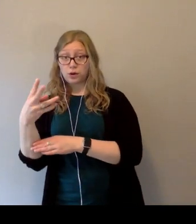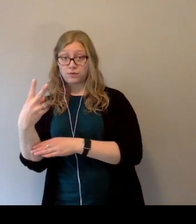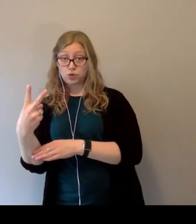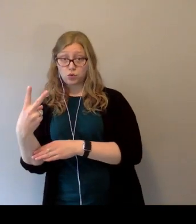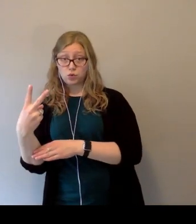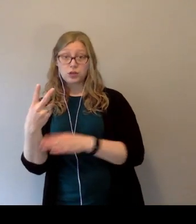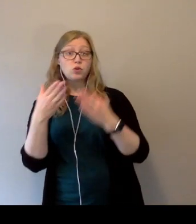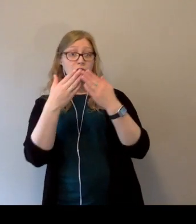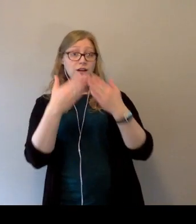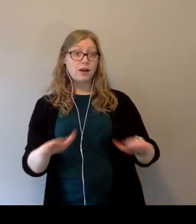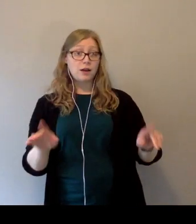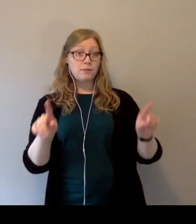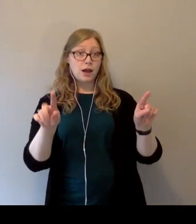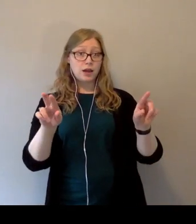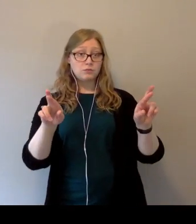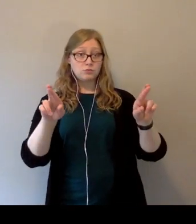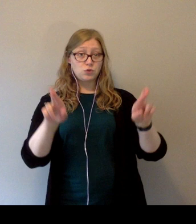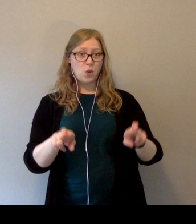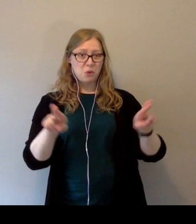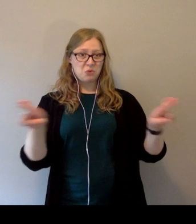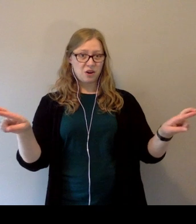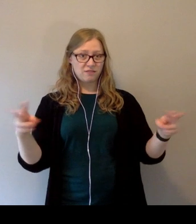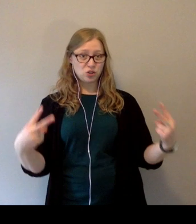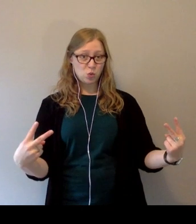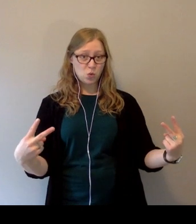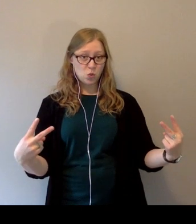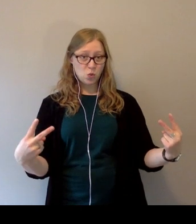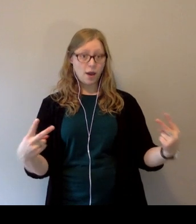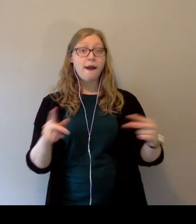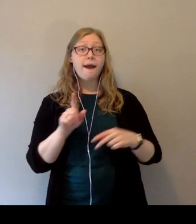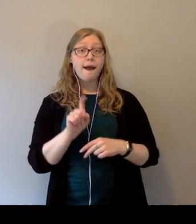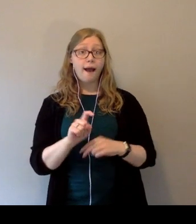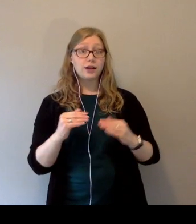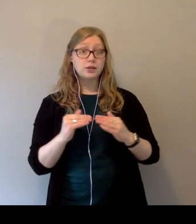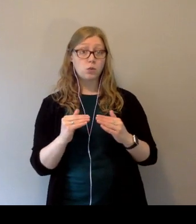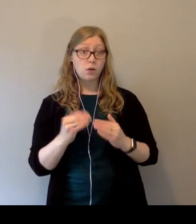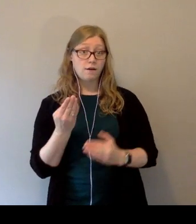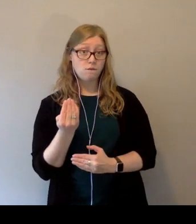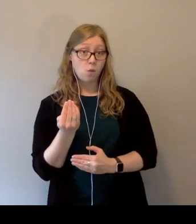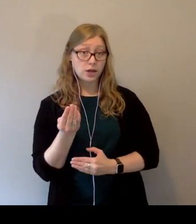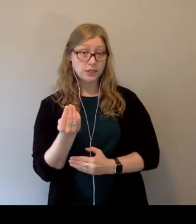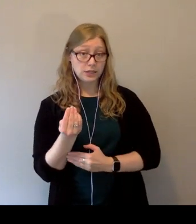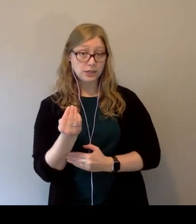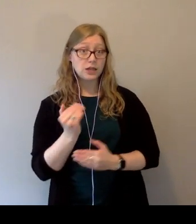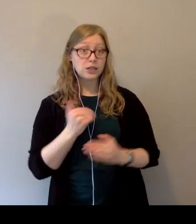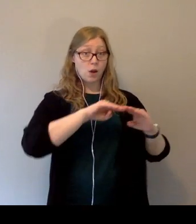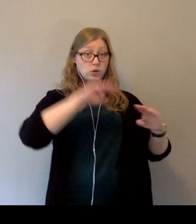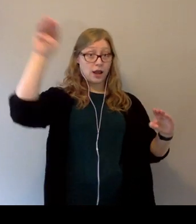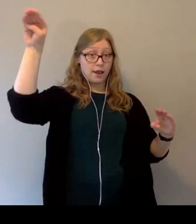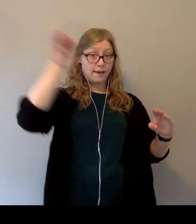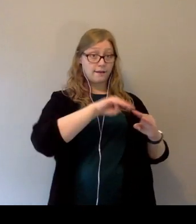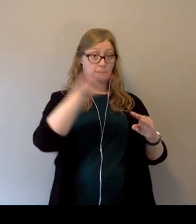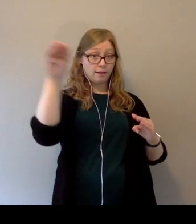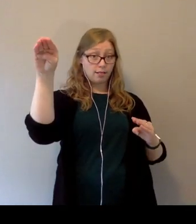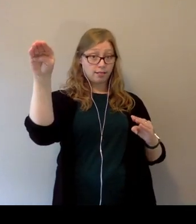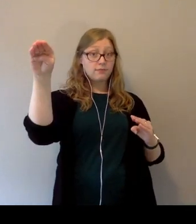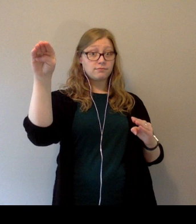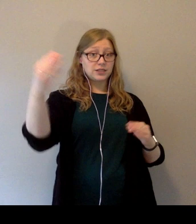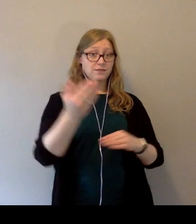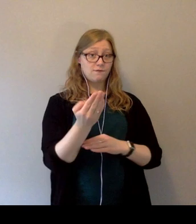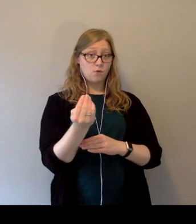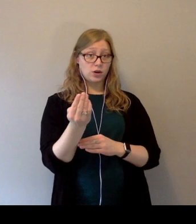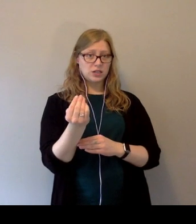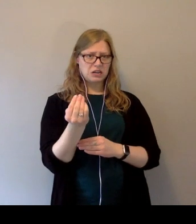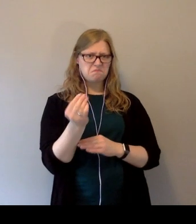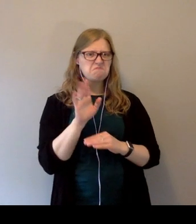root of 2 on each side, and x equals 14. So our diagonal length is 14. Let's confirm